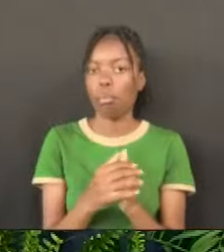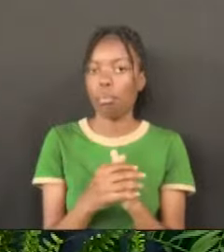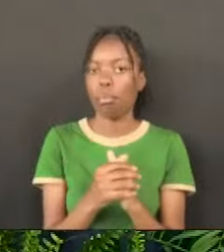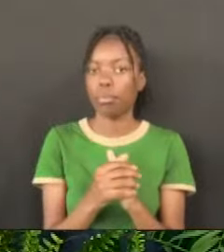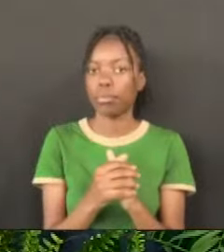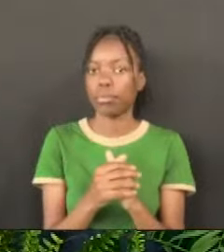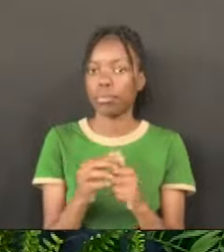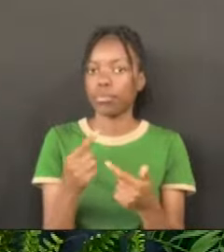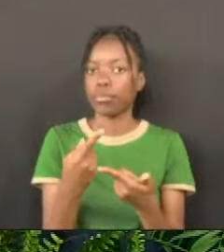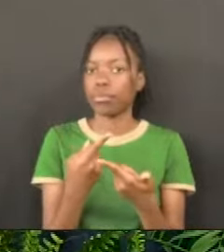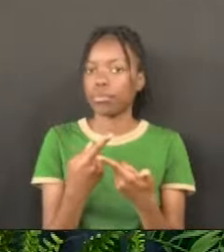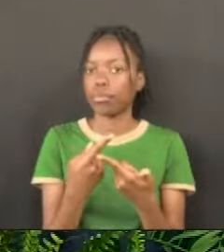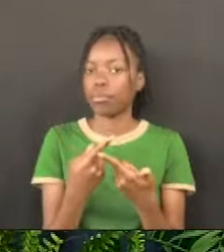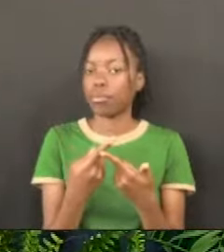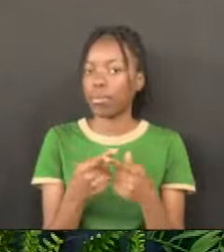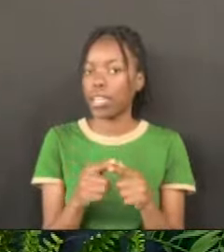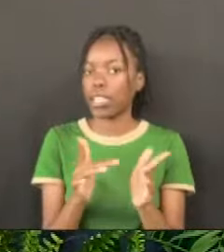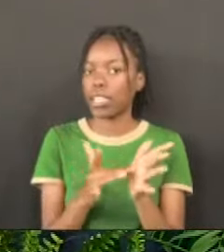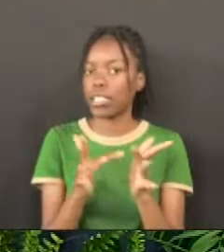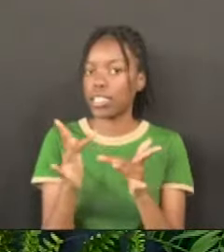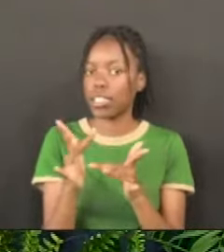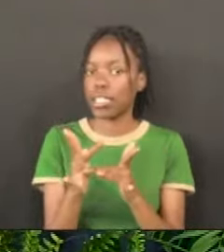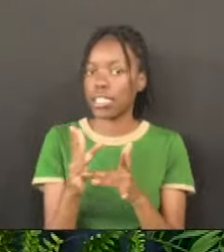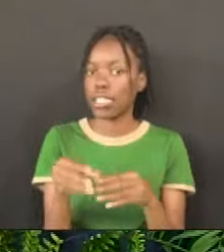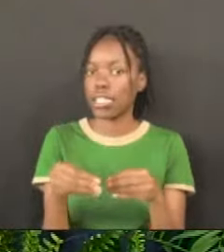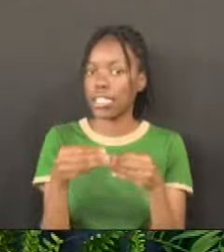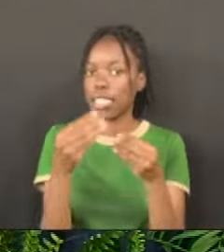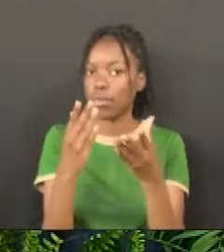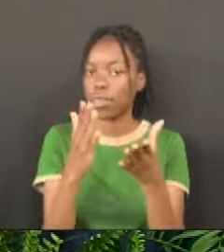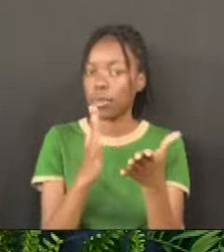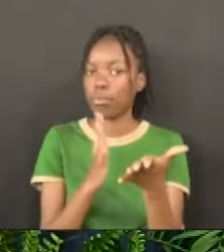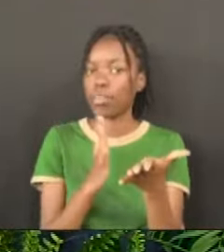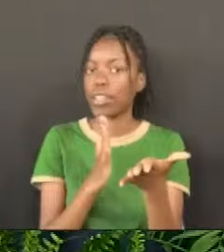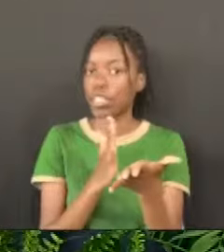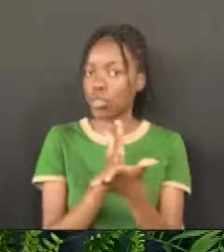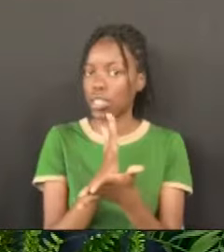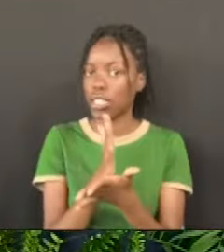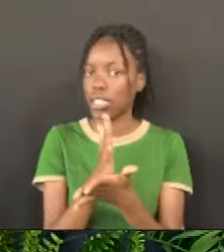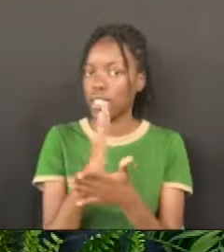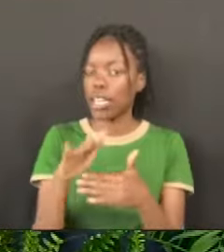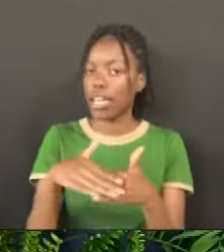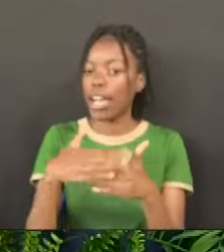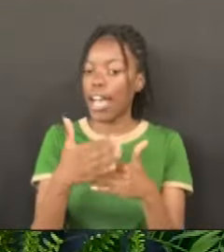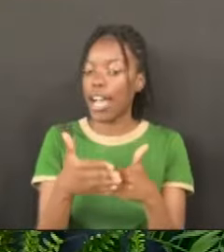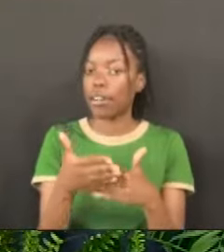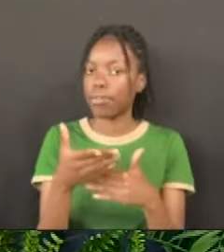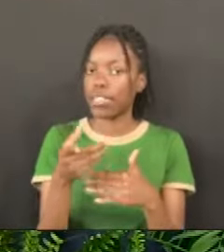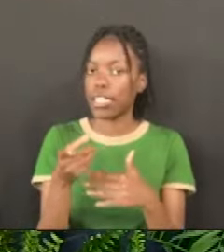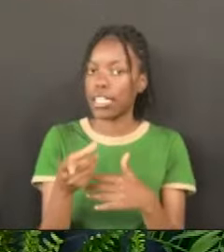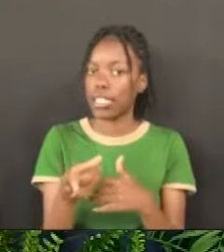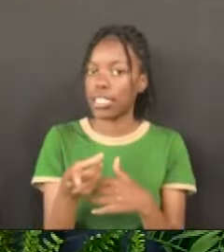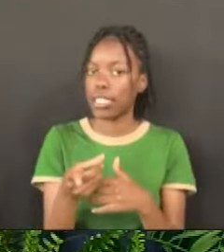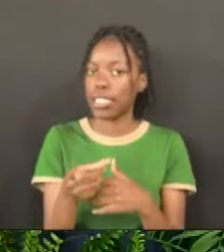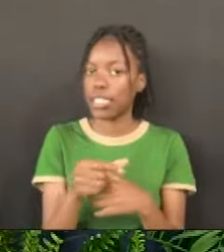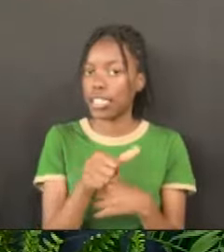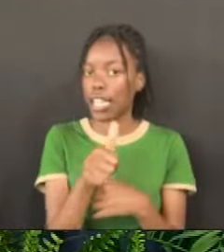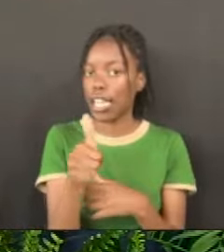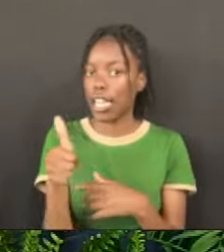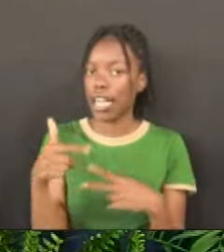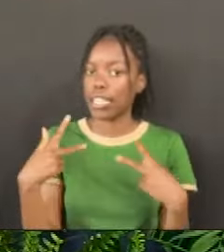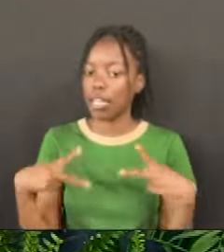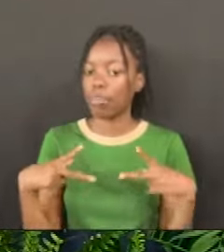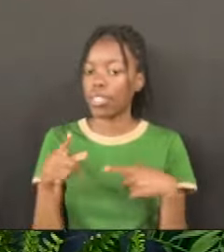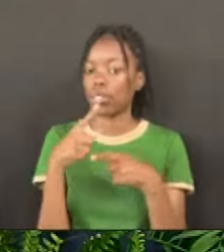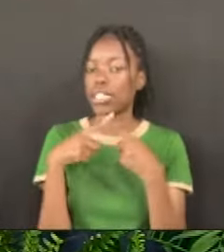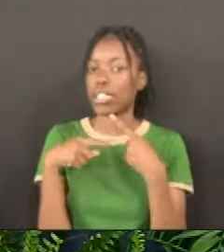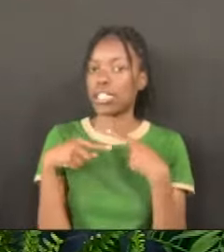But again, Jesus gives them the assurance that even after this other person has come and